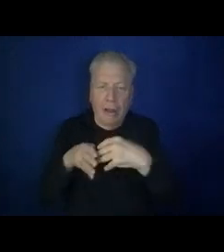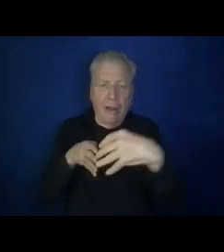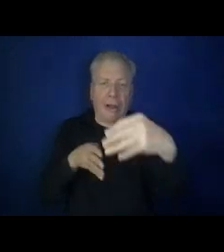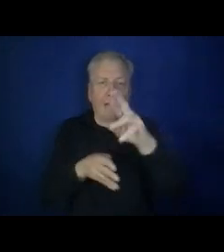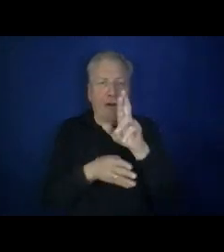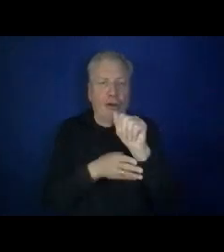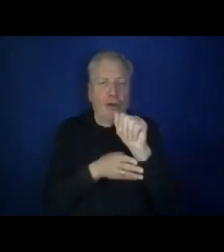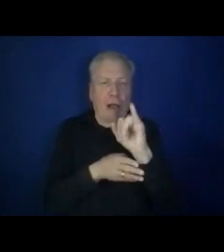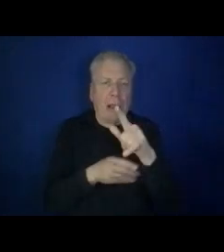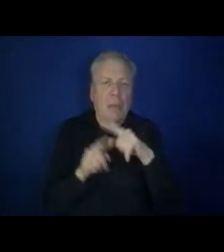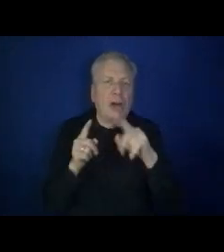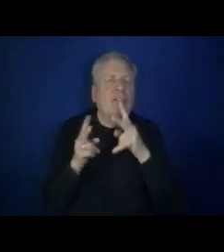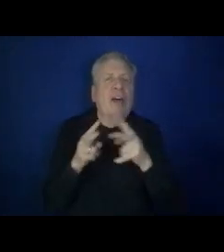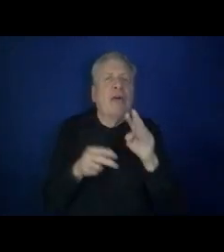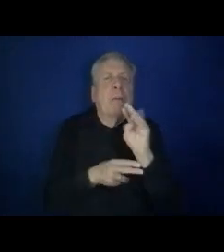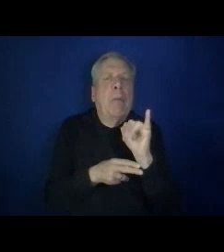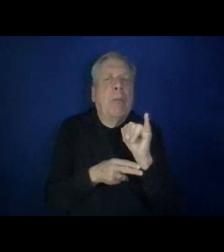very minor.